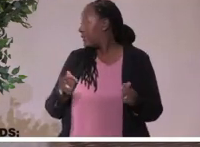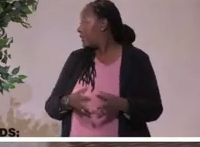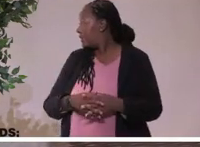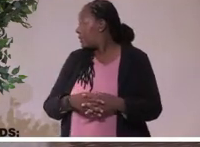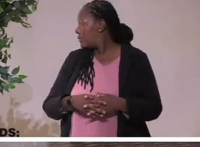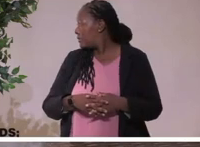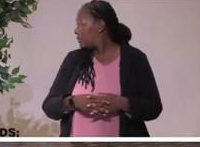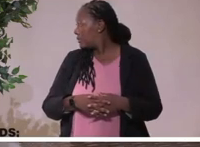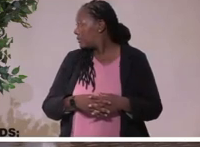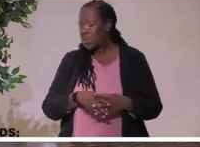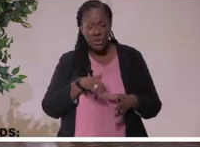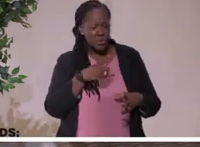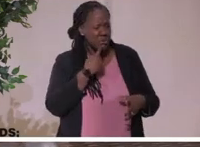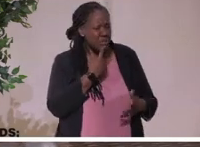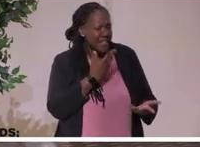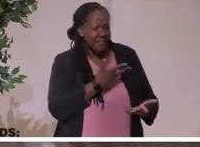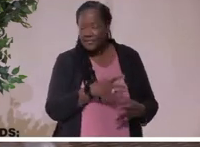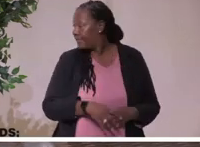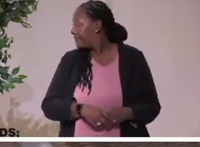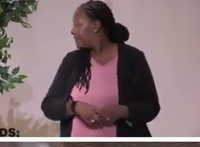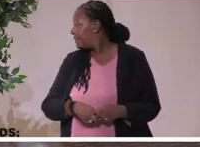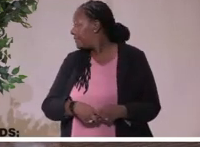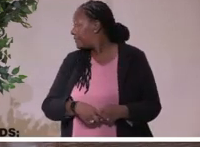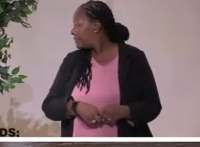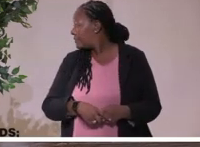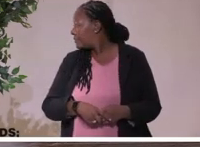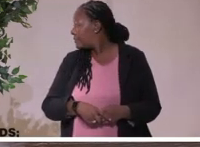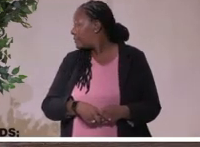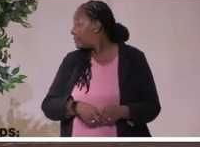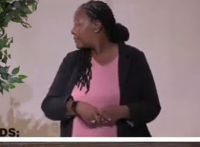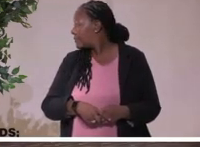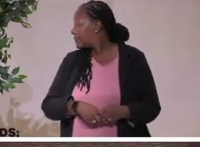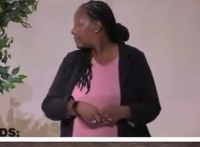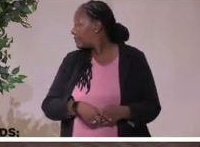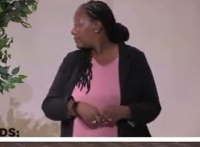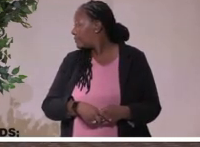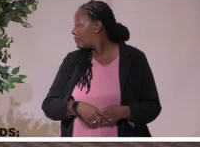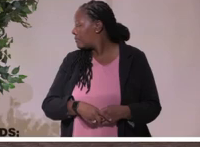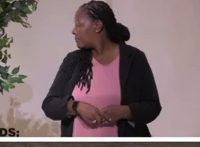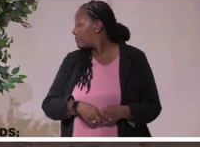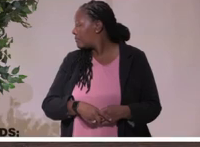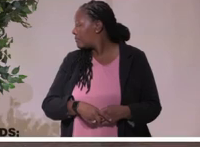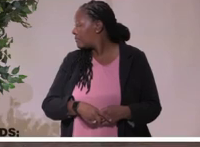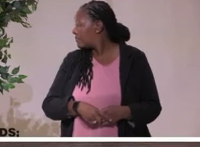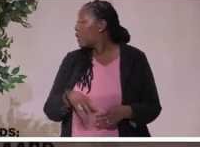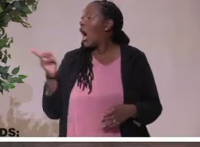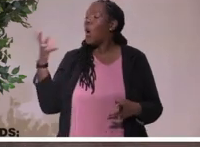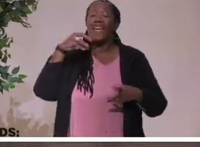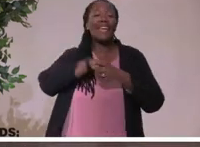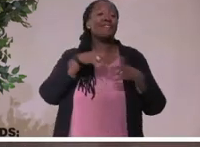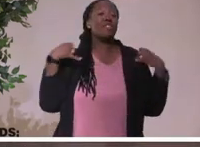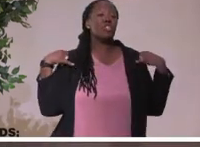What was that? A used feather? No, in the future it will be used for use feather, like down inside